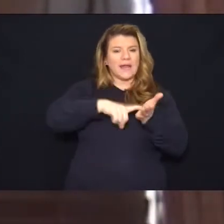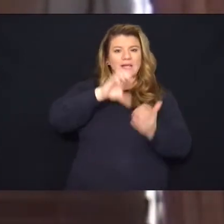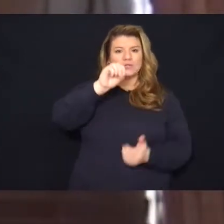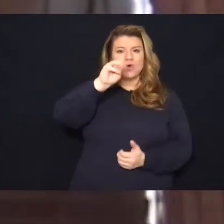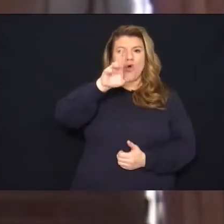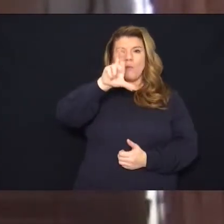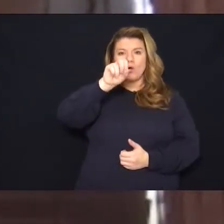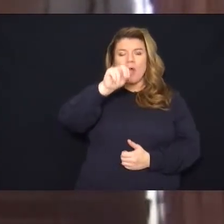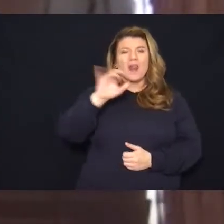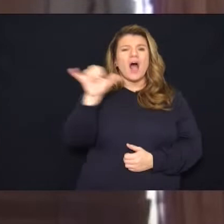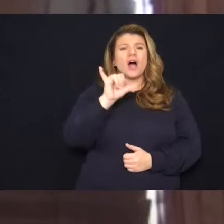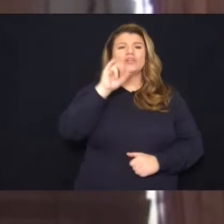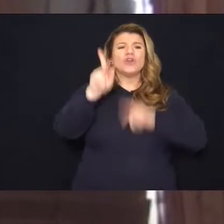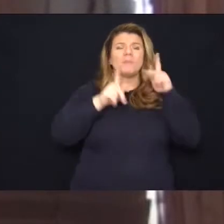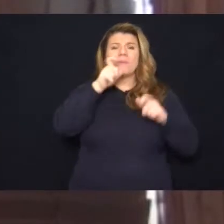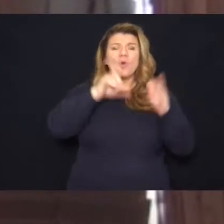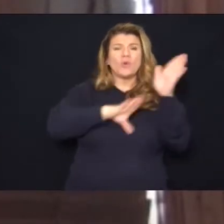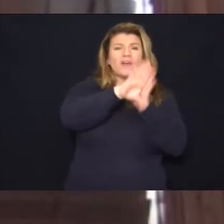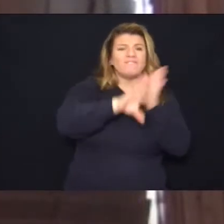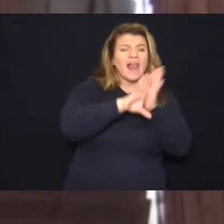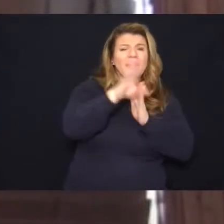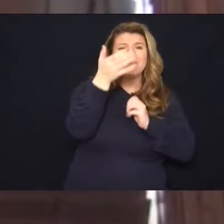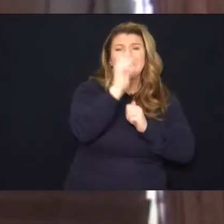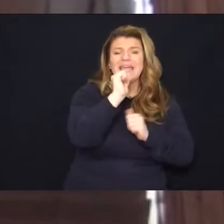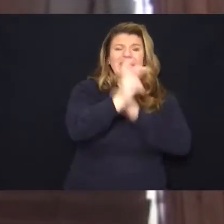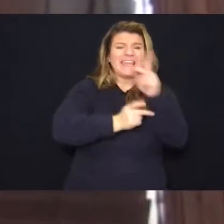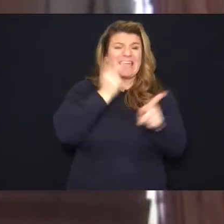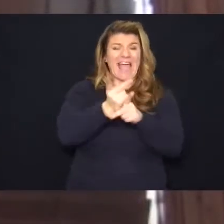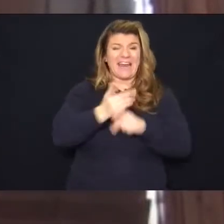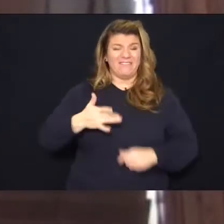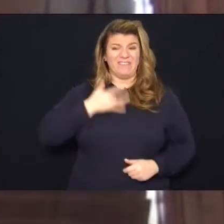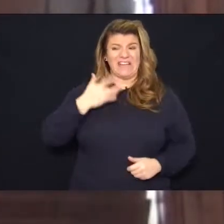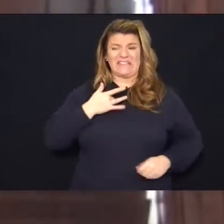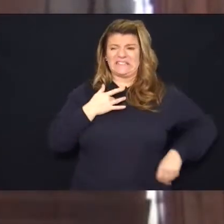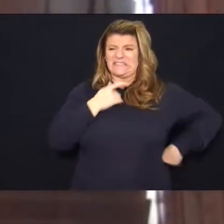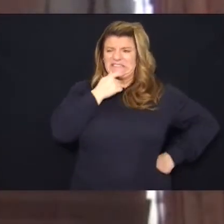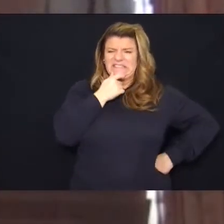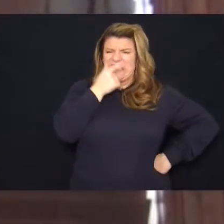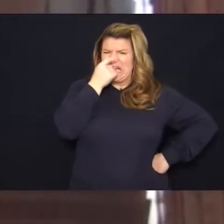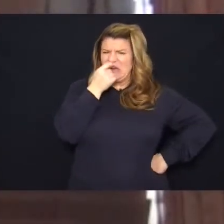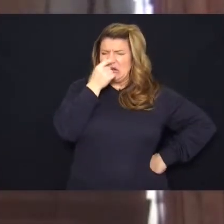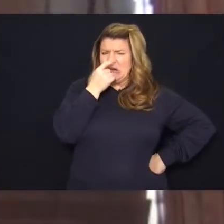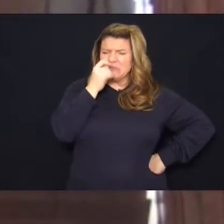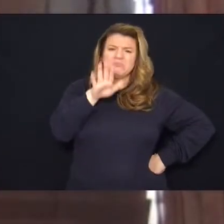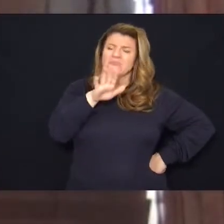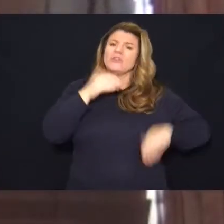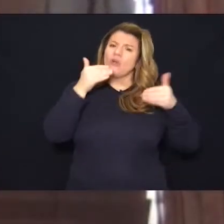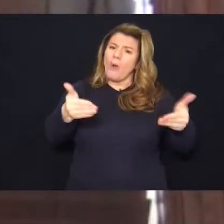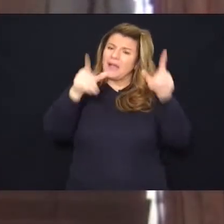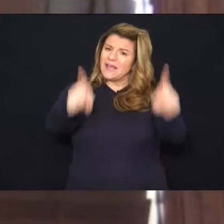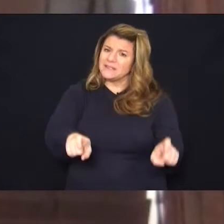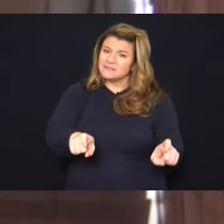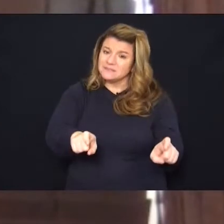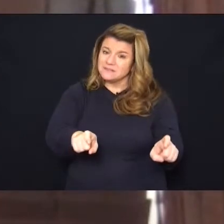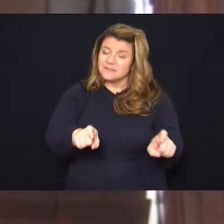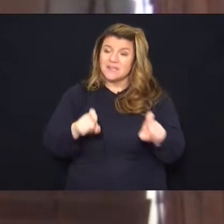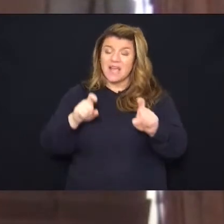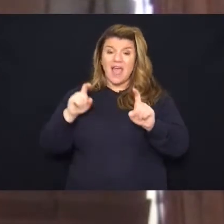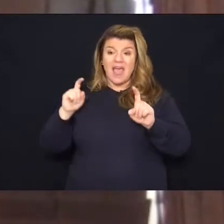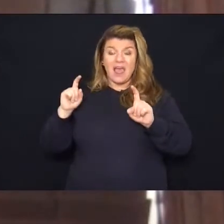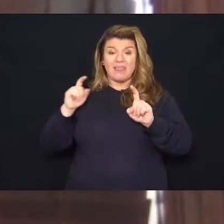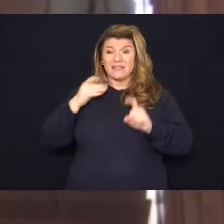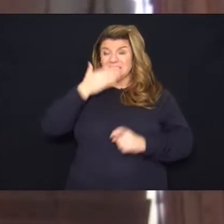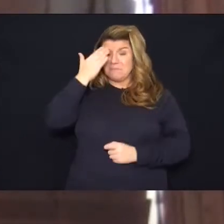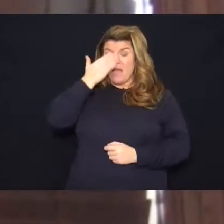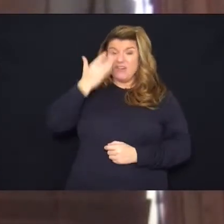who develop any kind of feeling that you've just got a little cold to go ahead and test for COVID-19. Since the loss of smell and